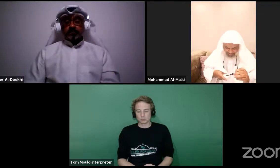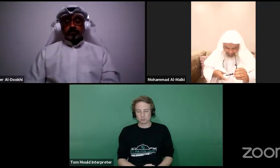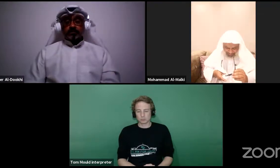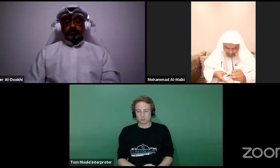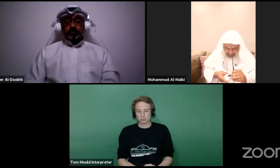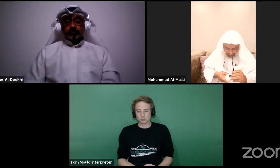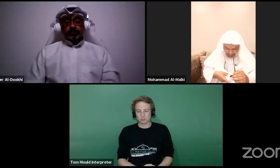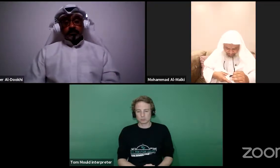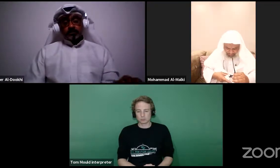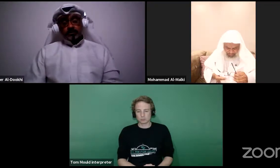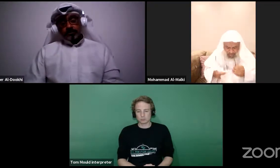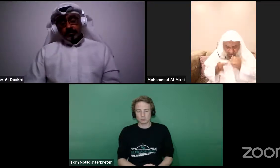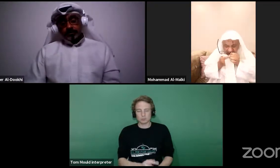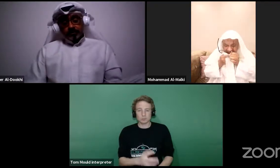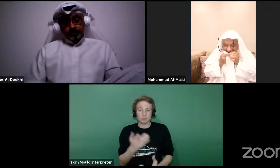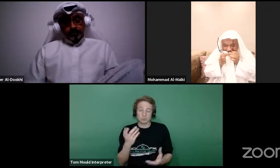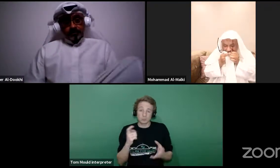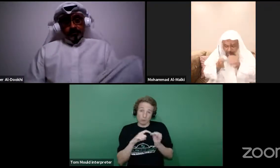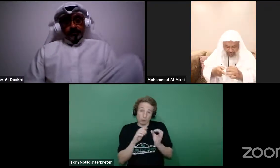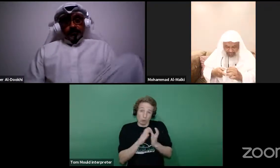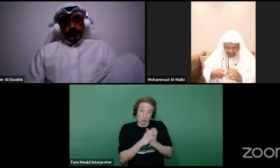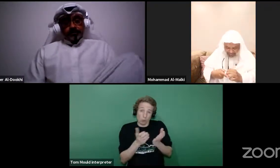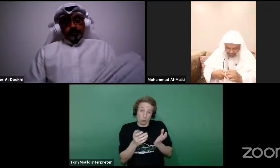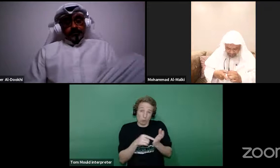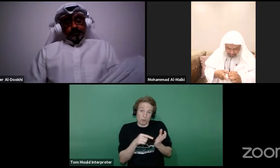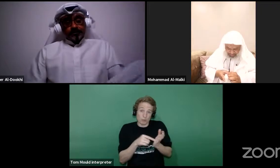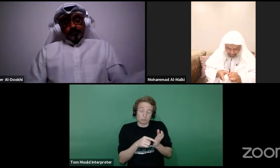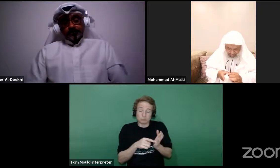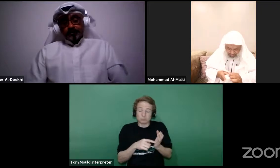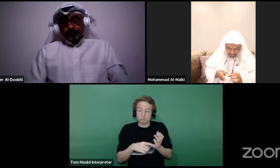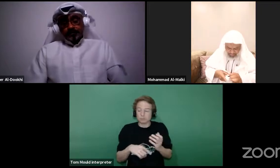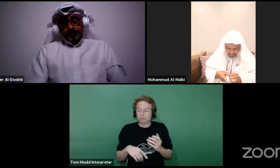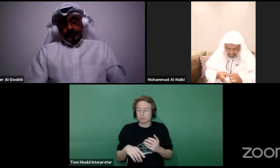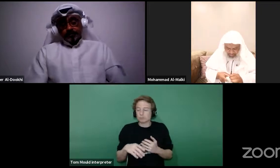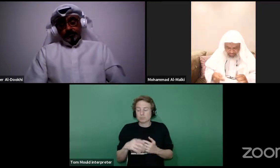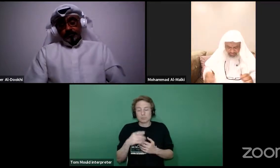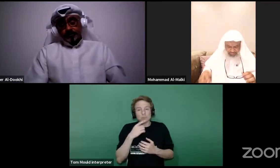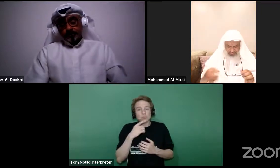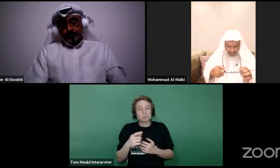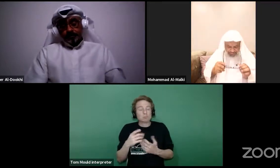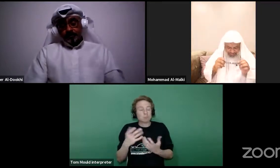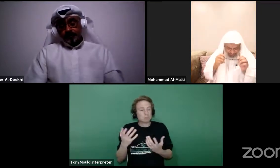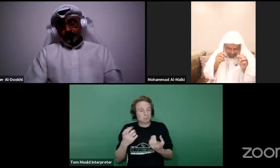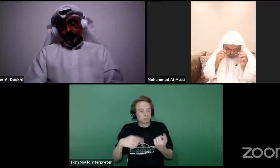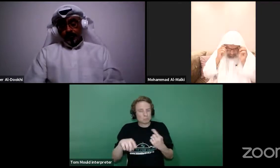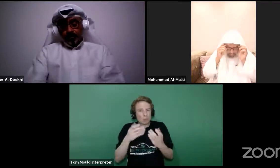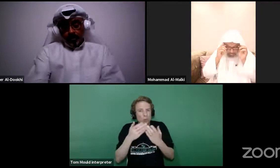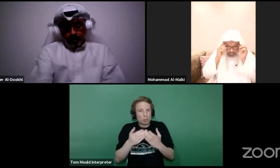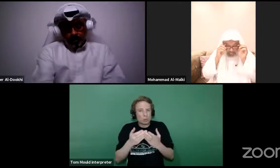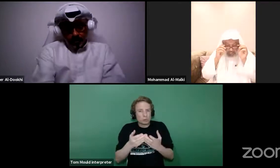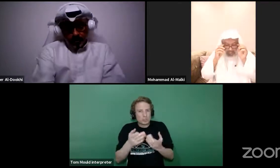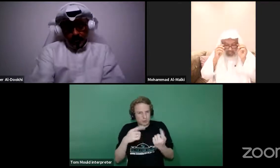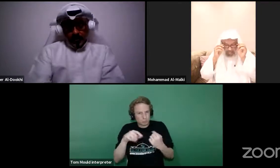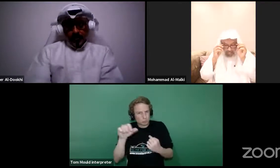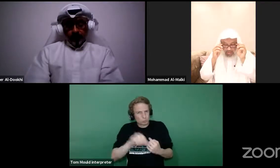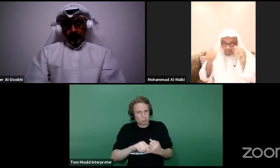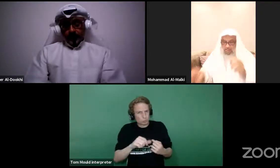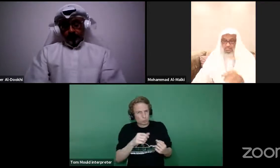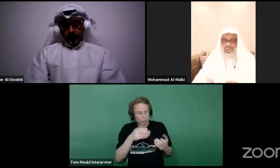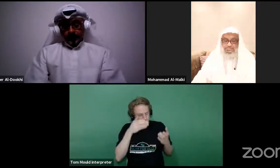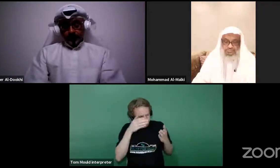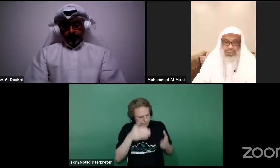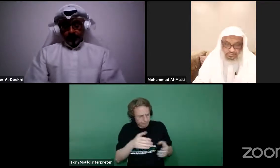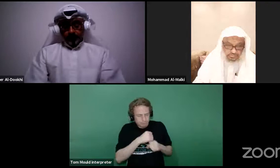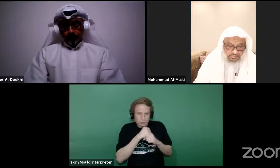And this Quran, the Muslim should pay due attention to this Quran. And in actual fact, they should